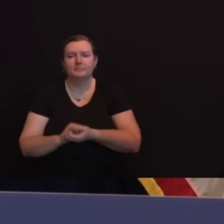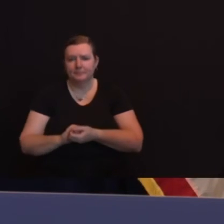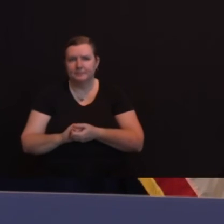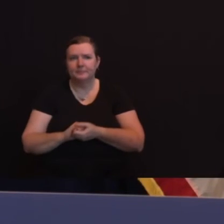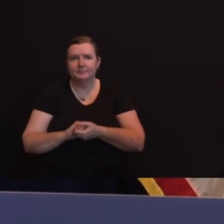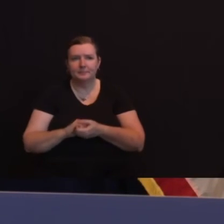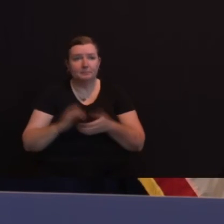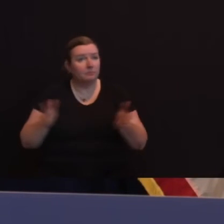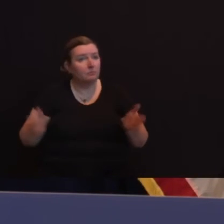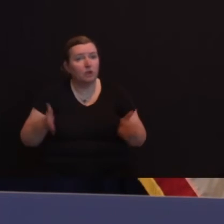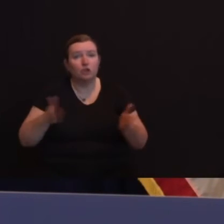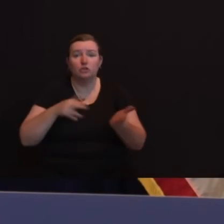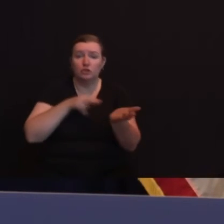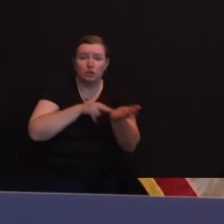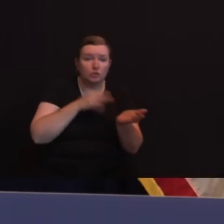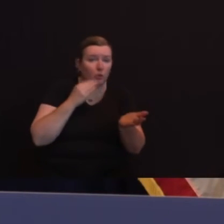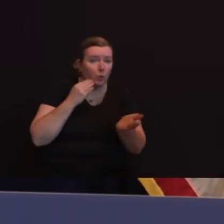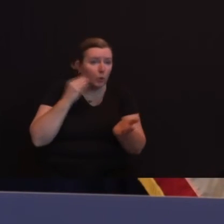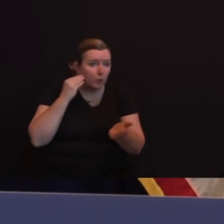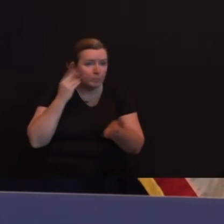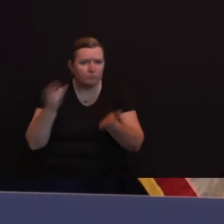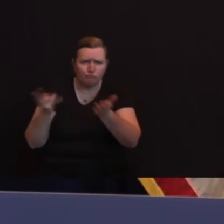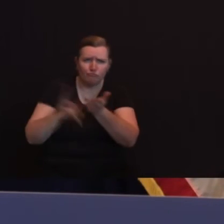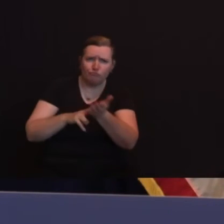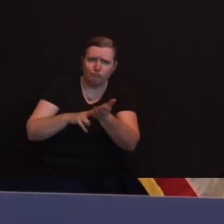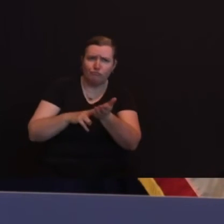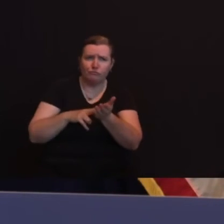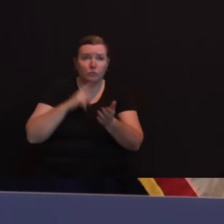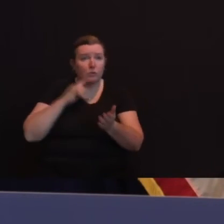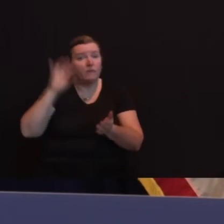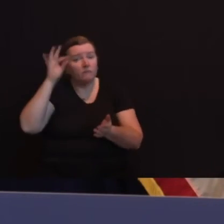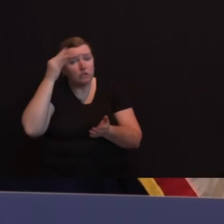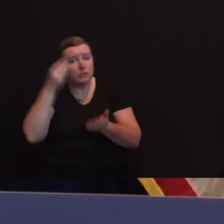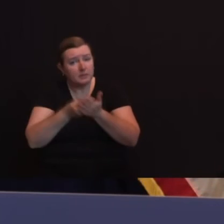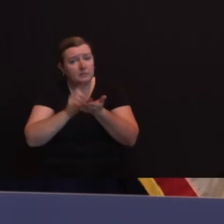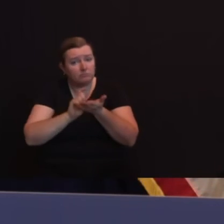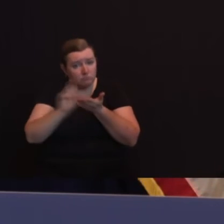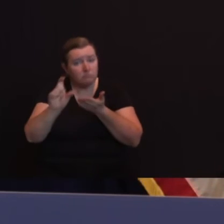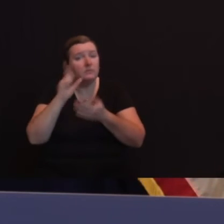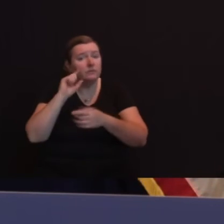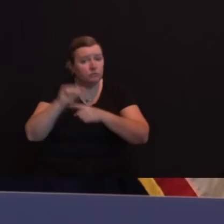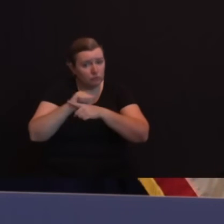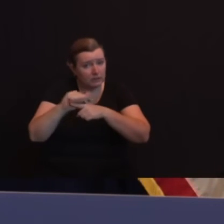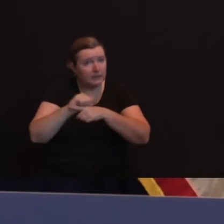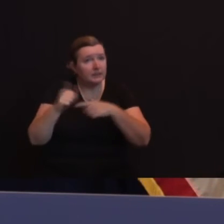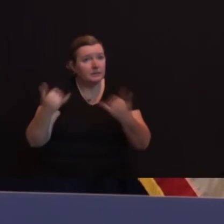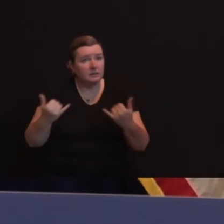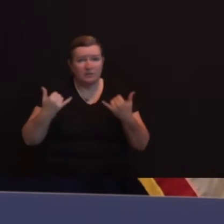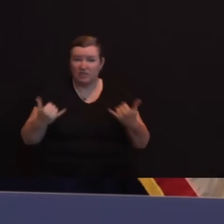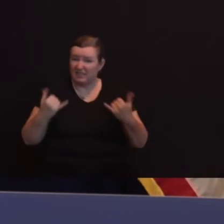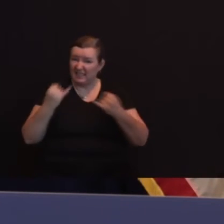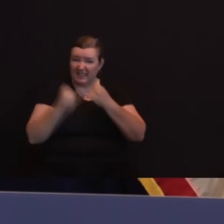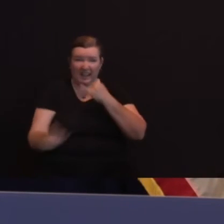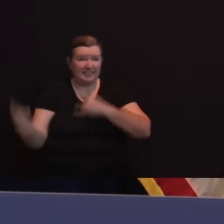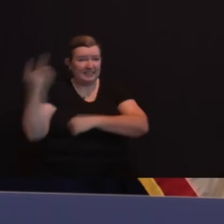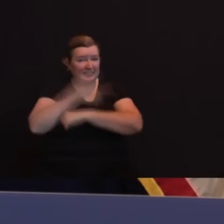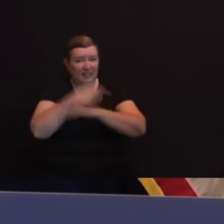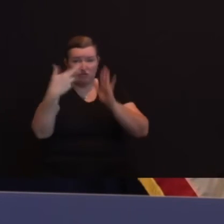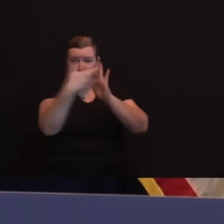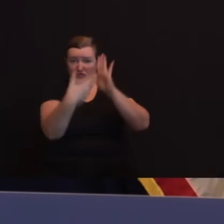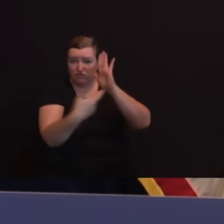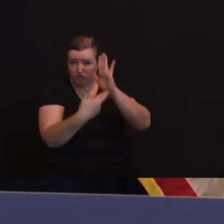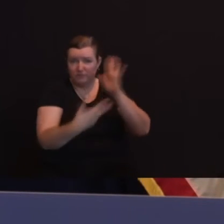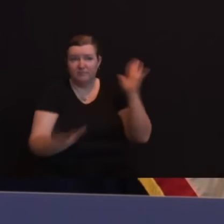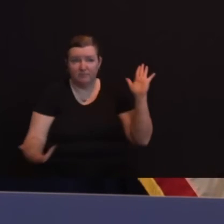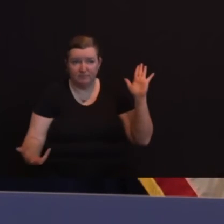funded training. Today is the last day facilities can register for these important courses. And the department is